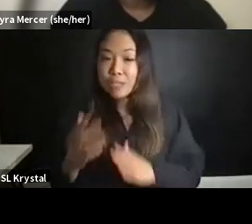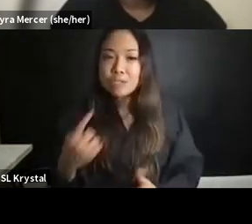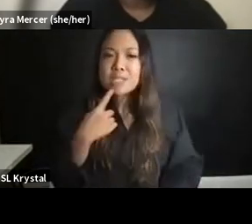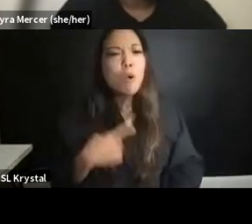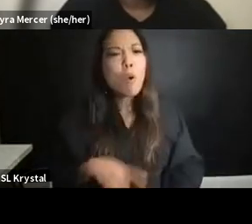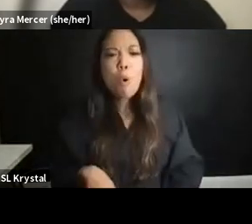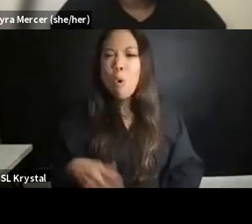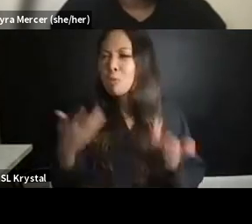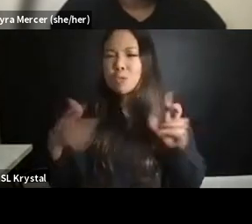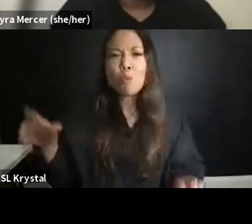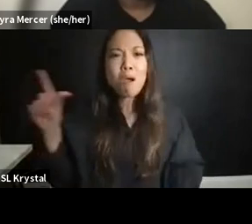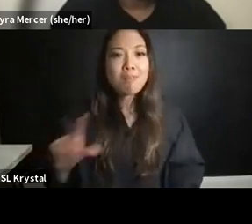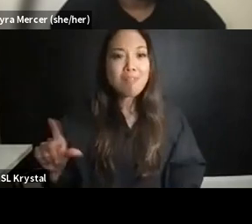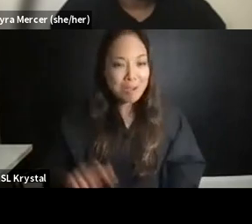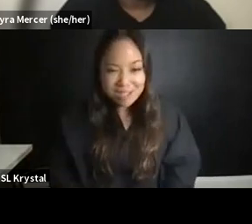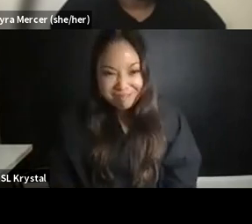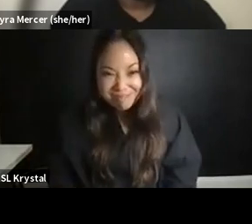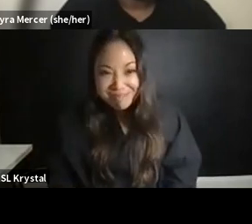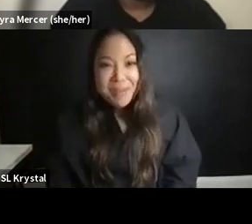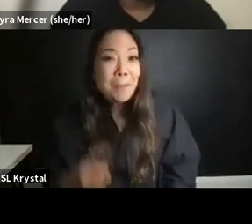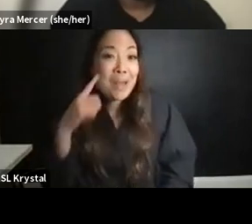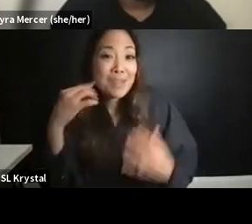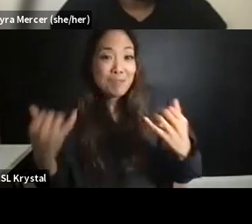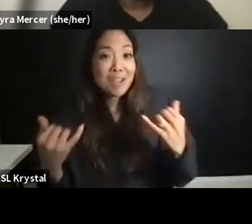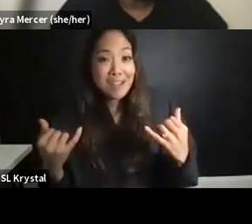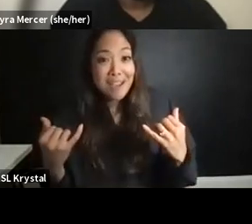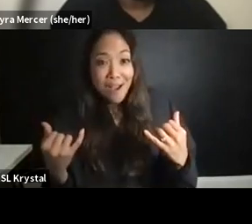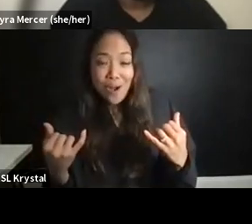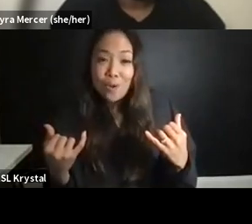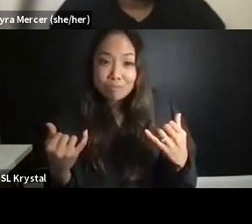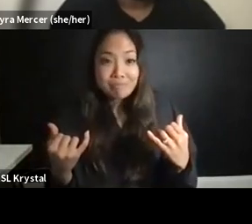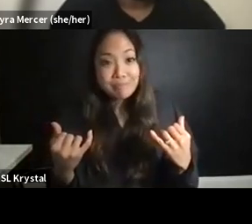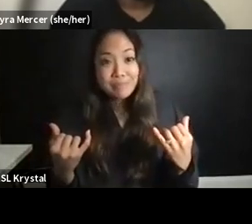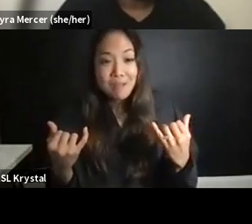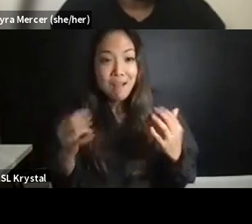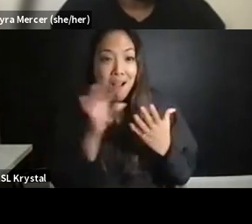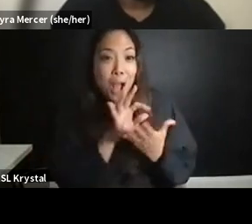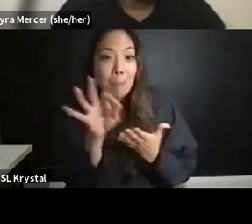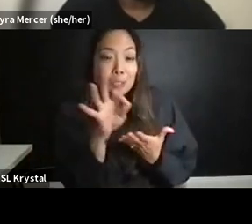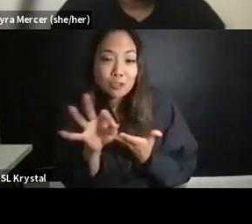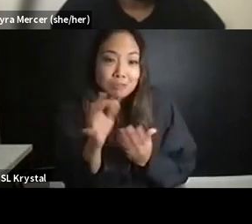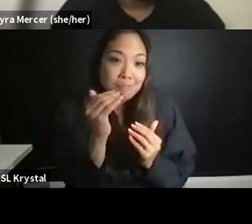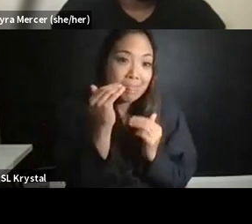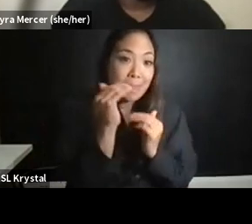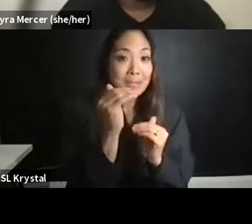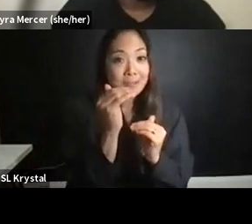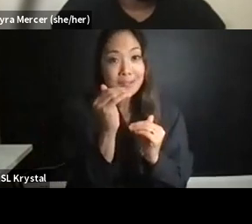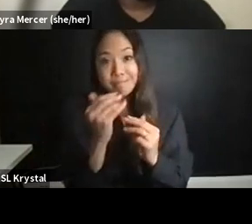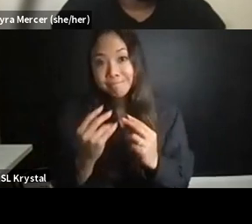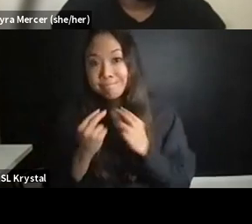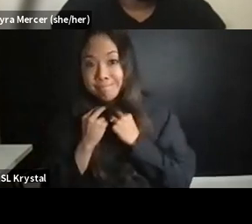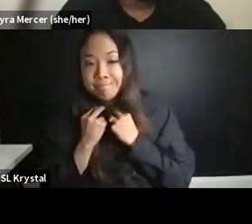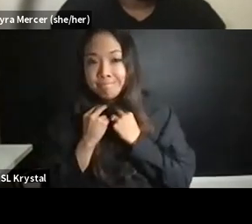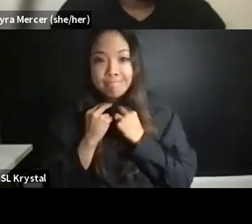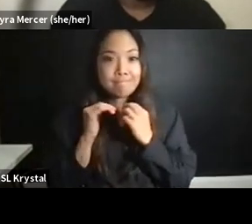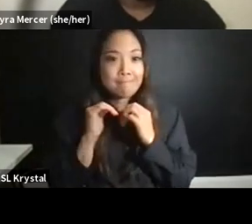want a library but i think right now there are limited options on how to make all these pieces happen at